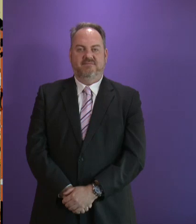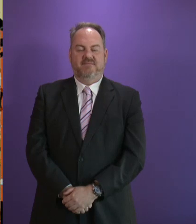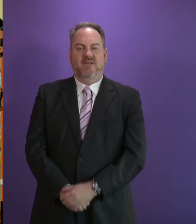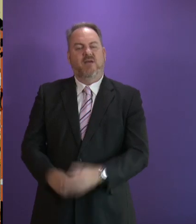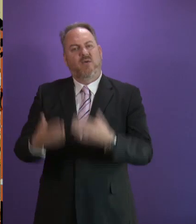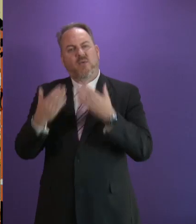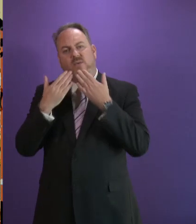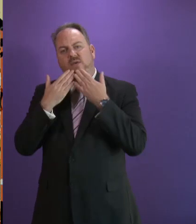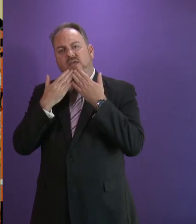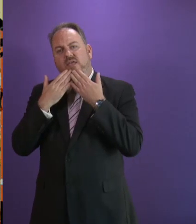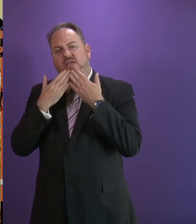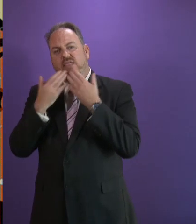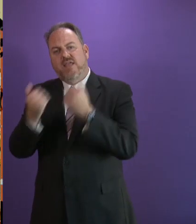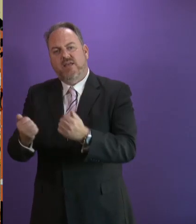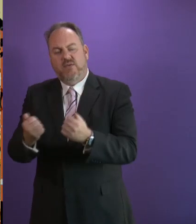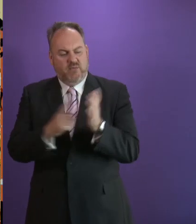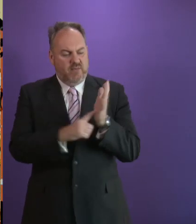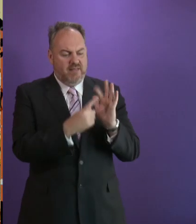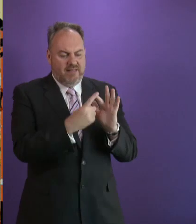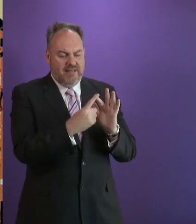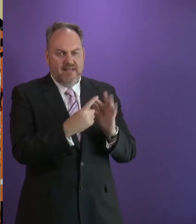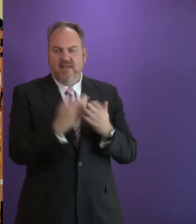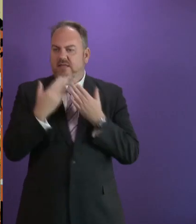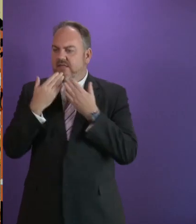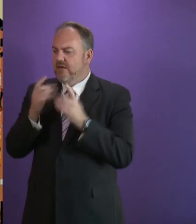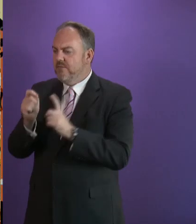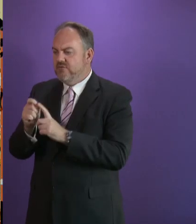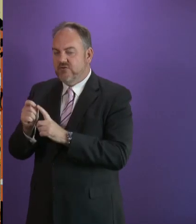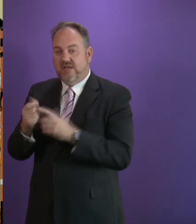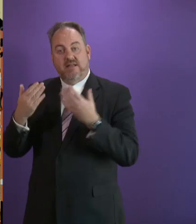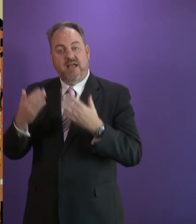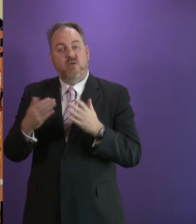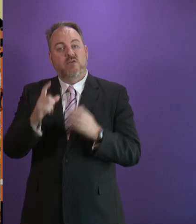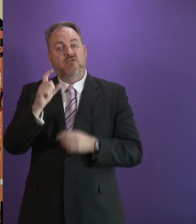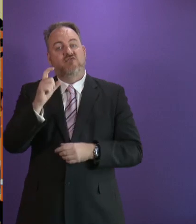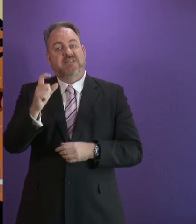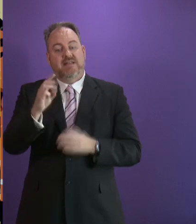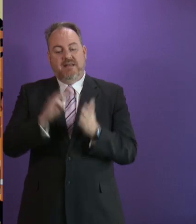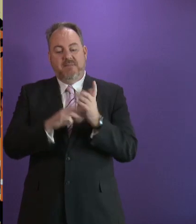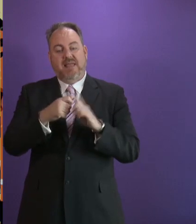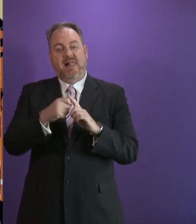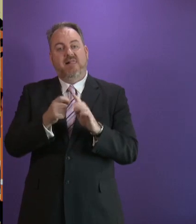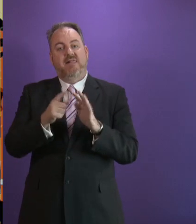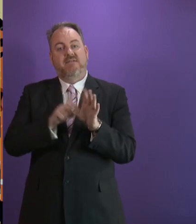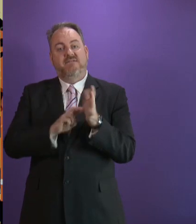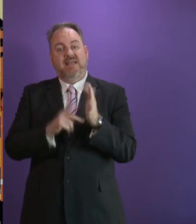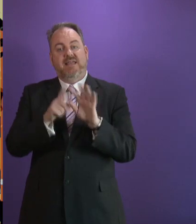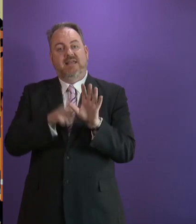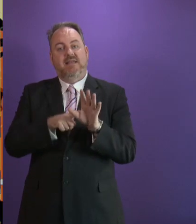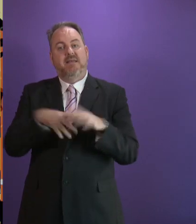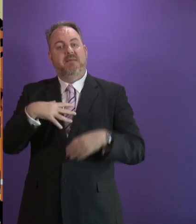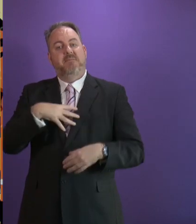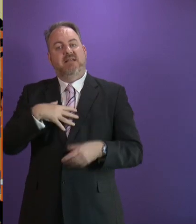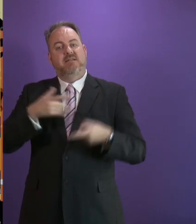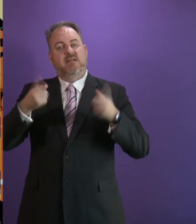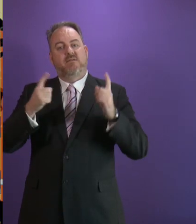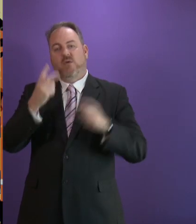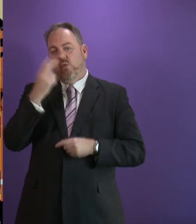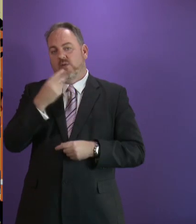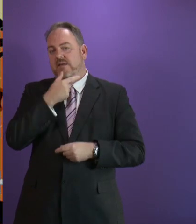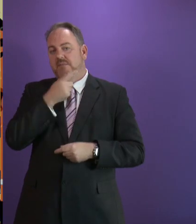Thank you very much, Lee and Patricia. I'd now like to introduce Christina McKelvey, MSP, Minister for Older People